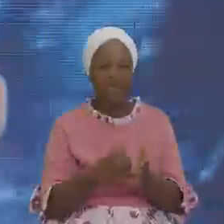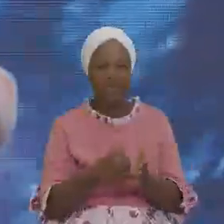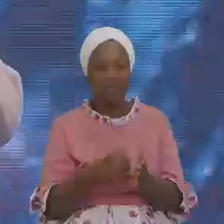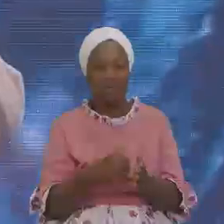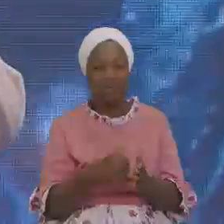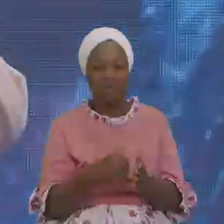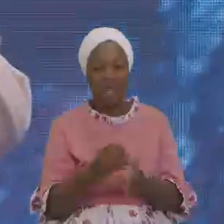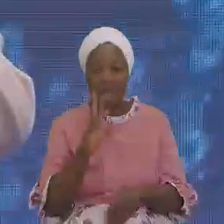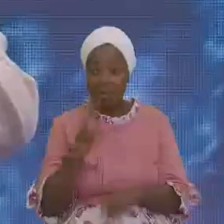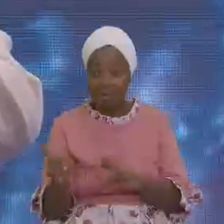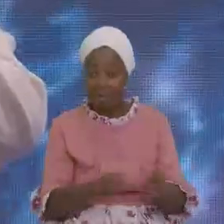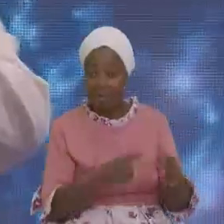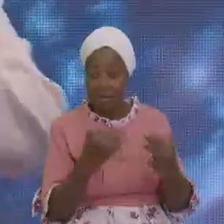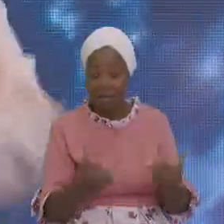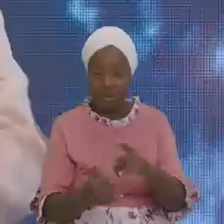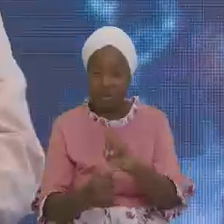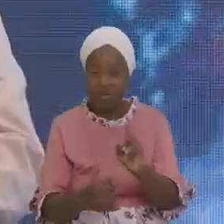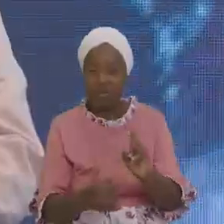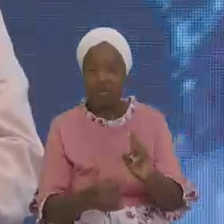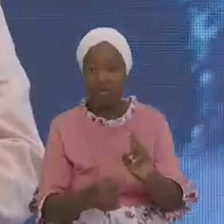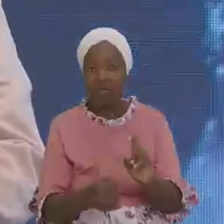Are you ready?